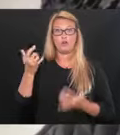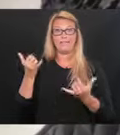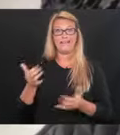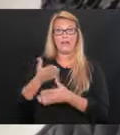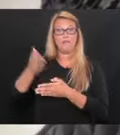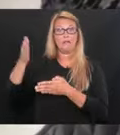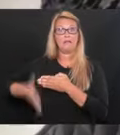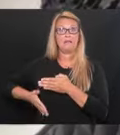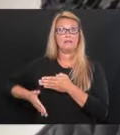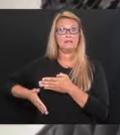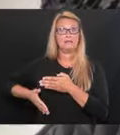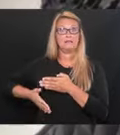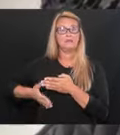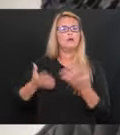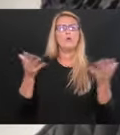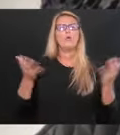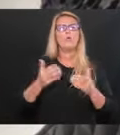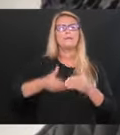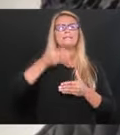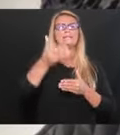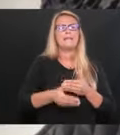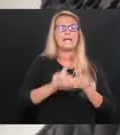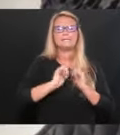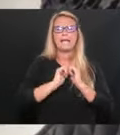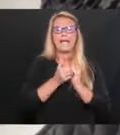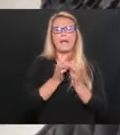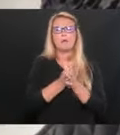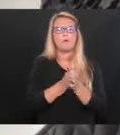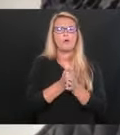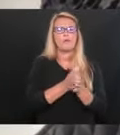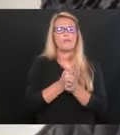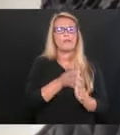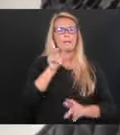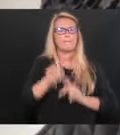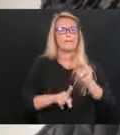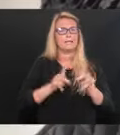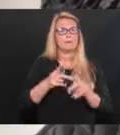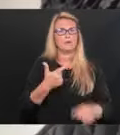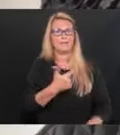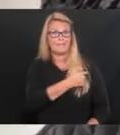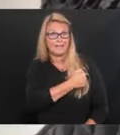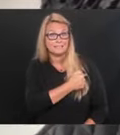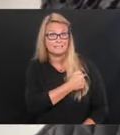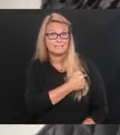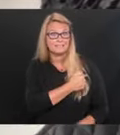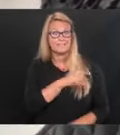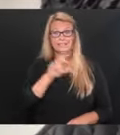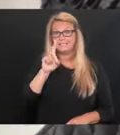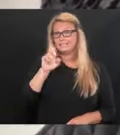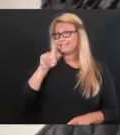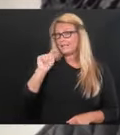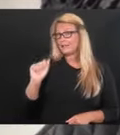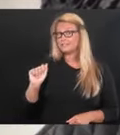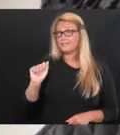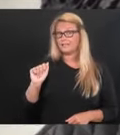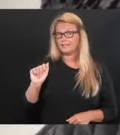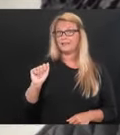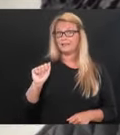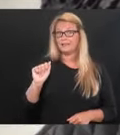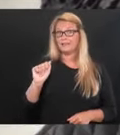concluded, what are the next steps to try and motivate people to get the vaccine now that it's over? I mean, the Delta variant as well as the Lambda variant